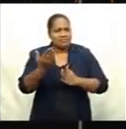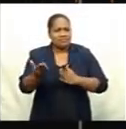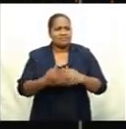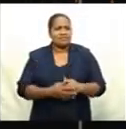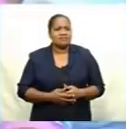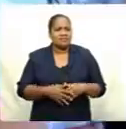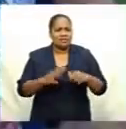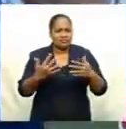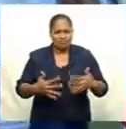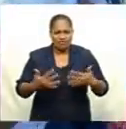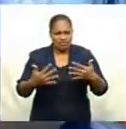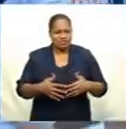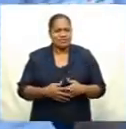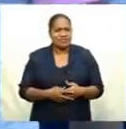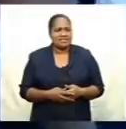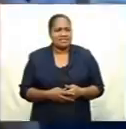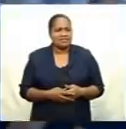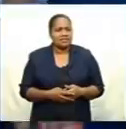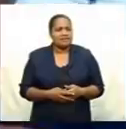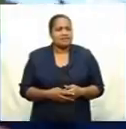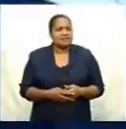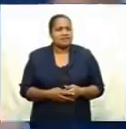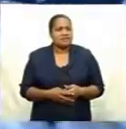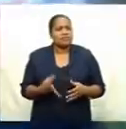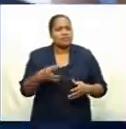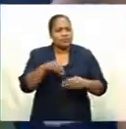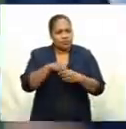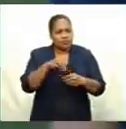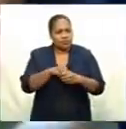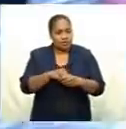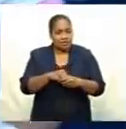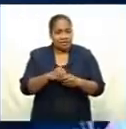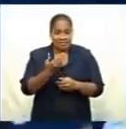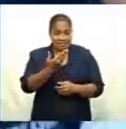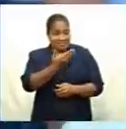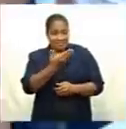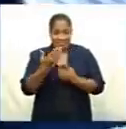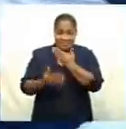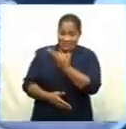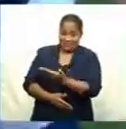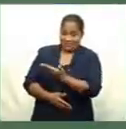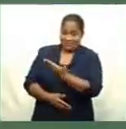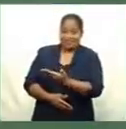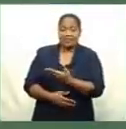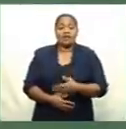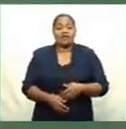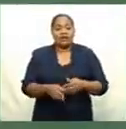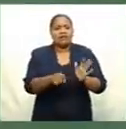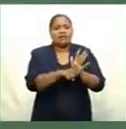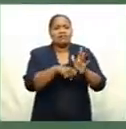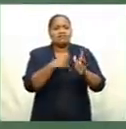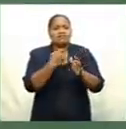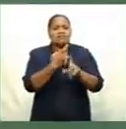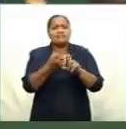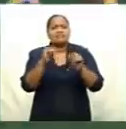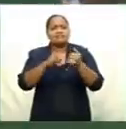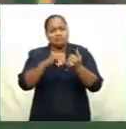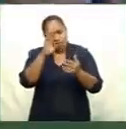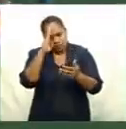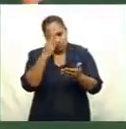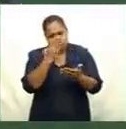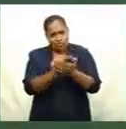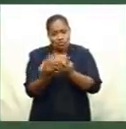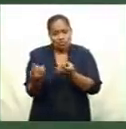Trans-Tasman. Wallabies coach Dave Rennie has included the 26-year-old former Ratu Kandavu level school student in his squad to prepare for